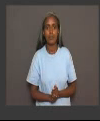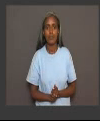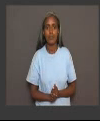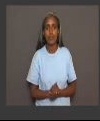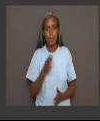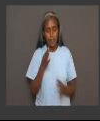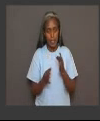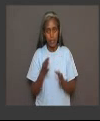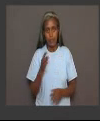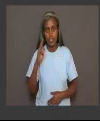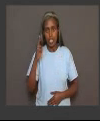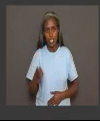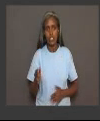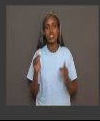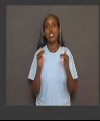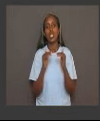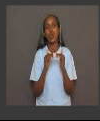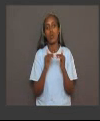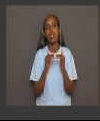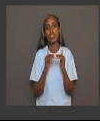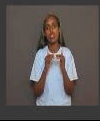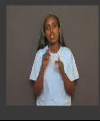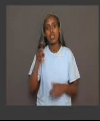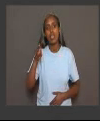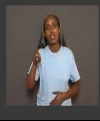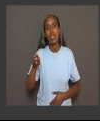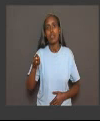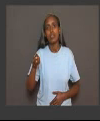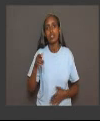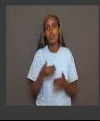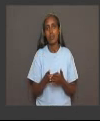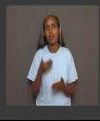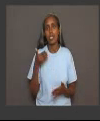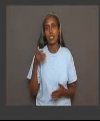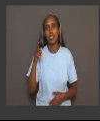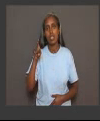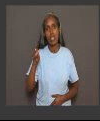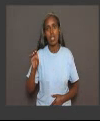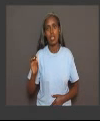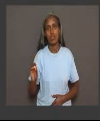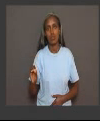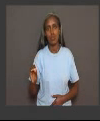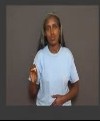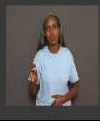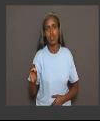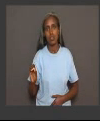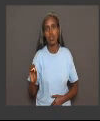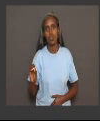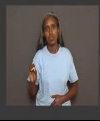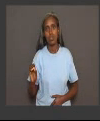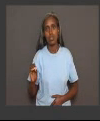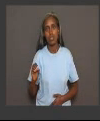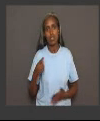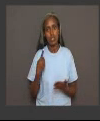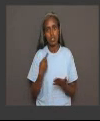If h equals x minus x naught,